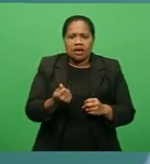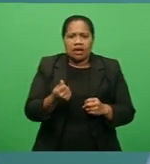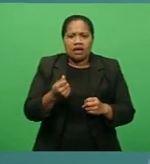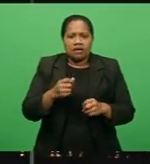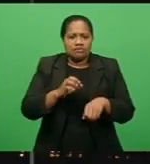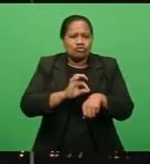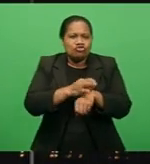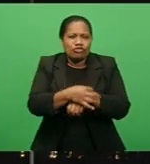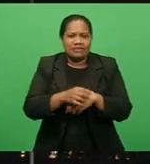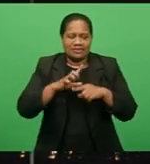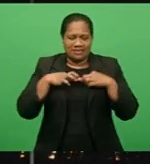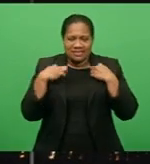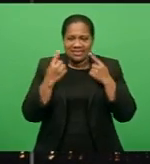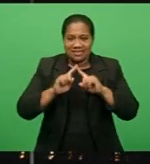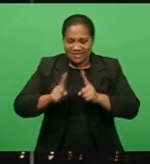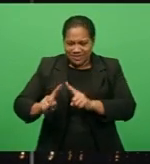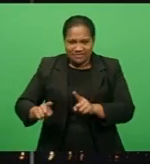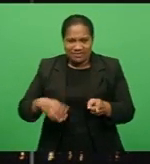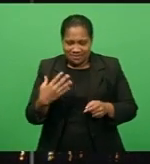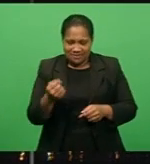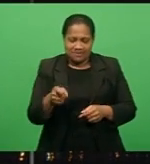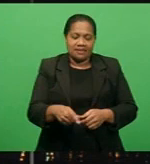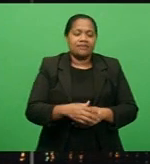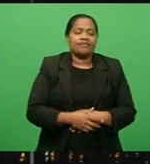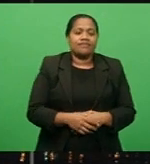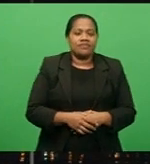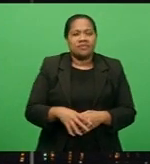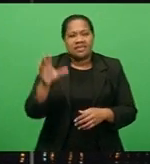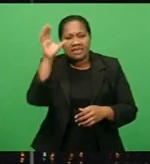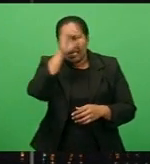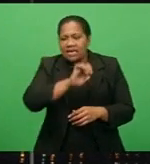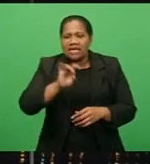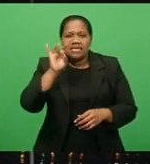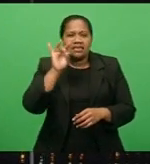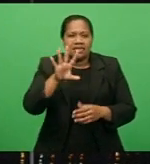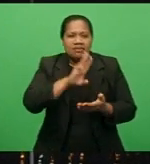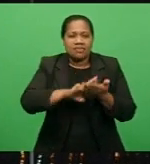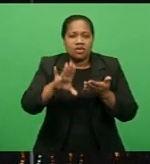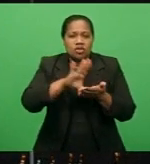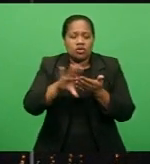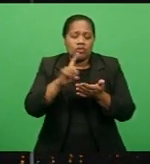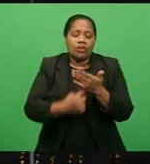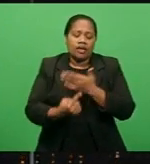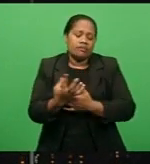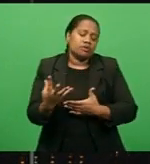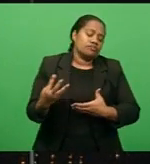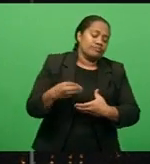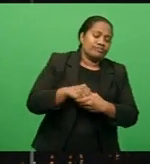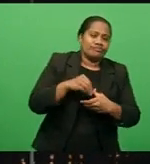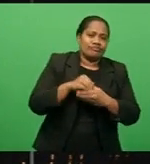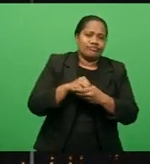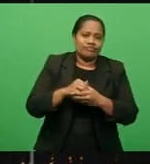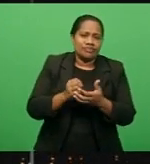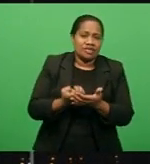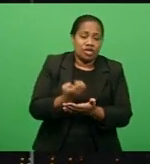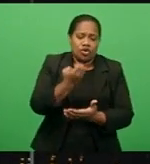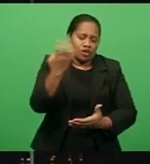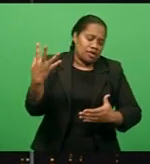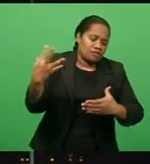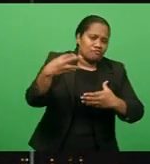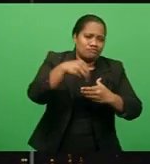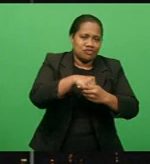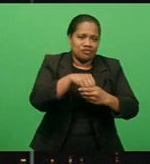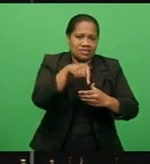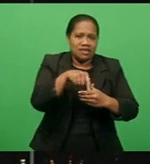there. An estimated $10 million has been injected into the economy through the Blue Lane initiative. The Blue